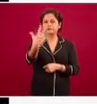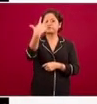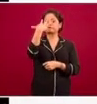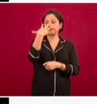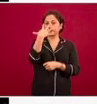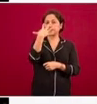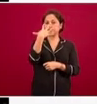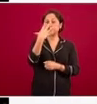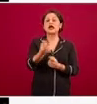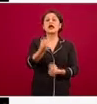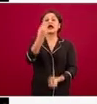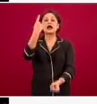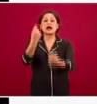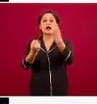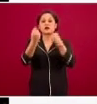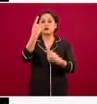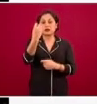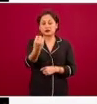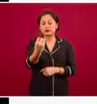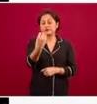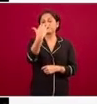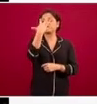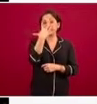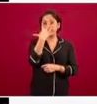are drops that are